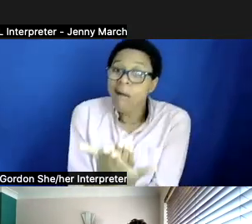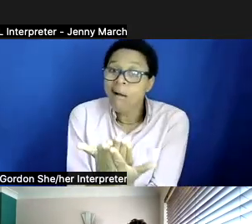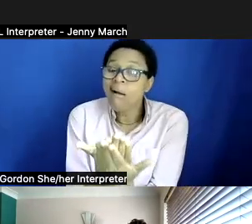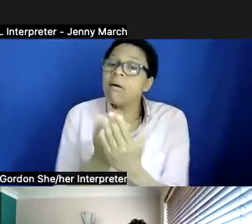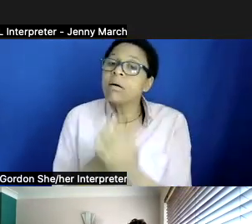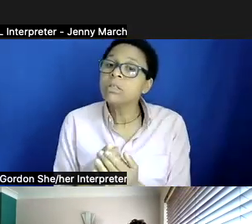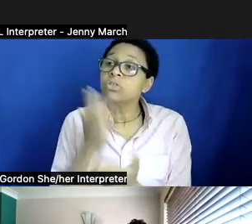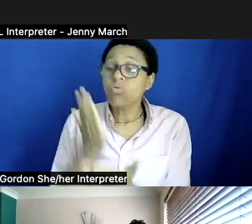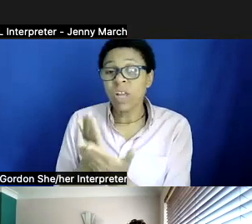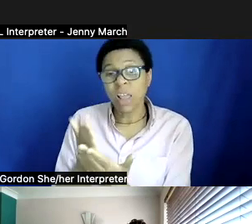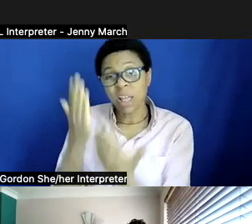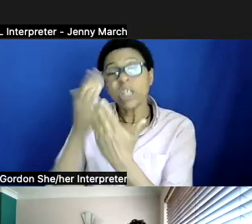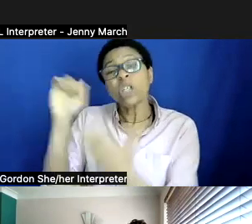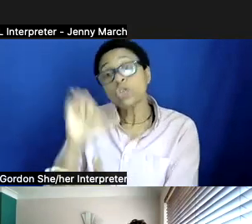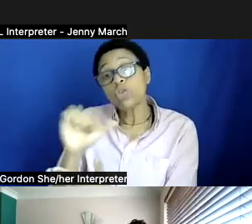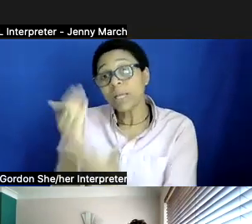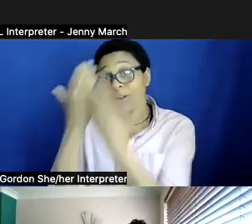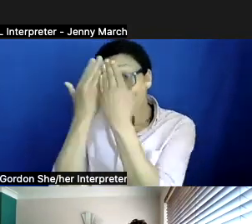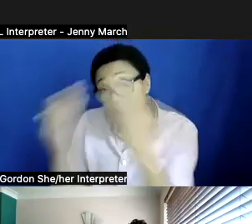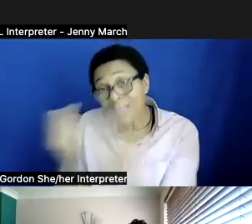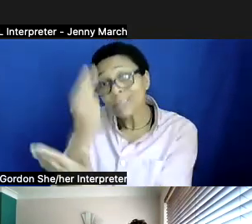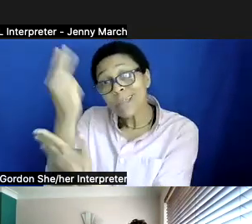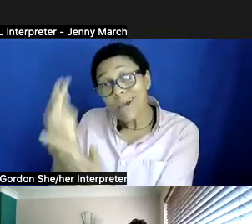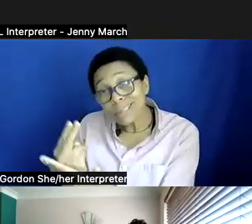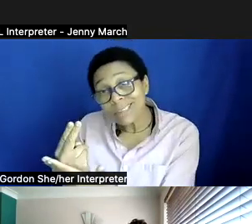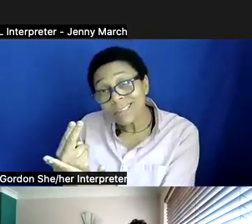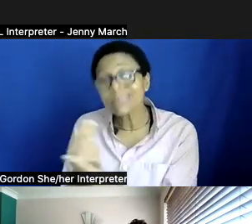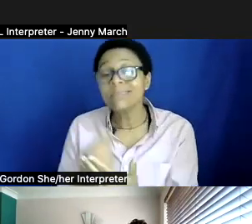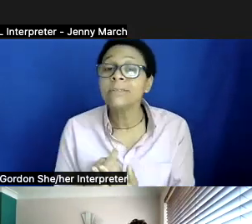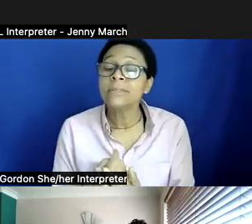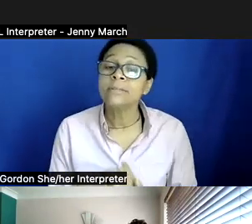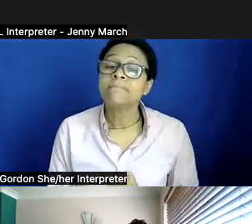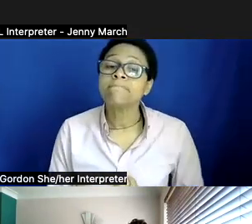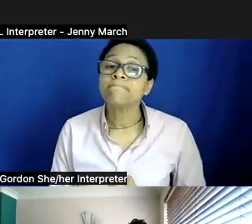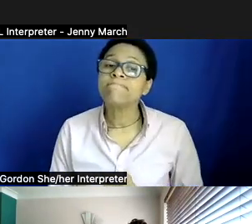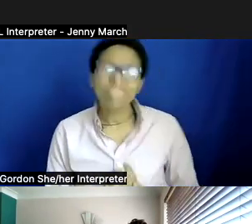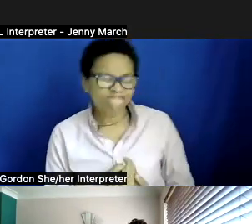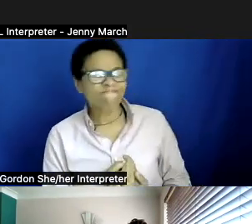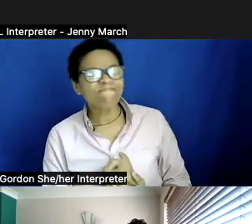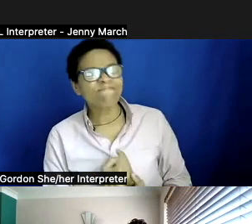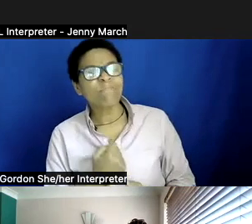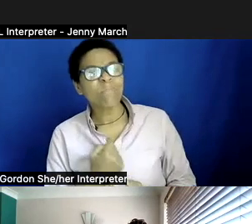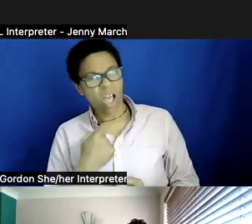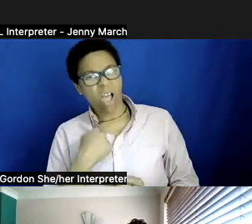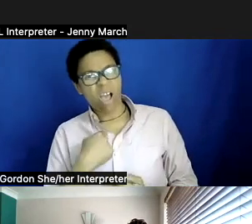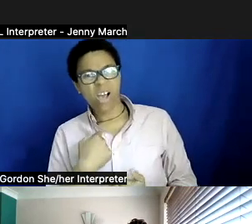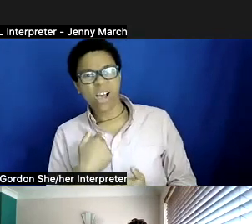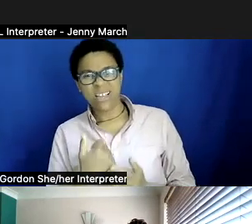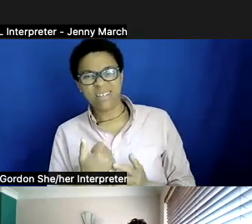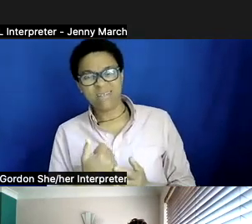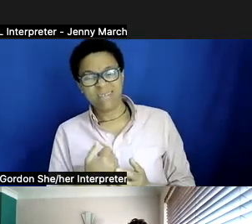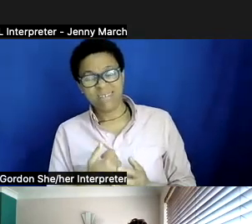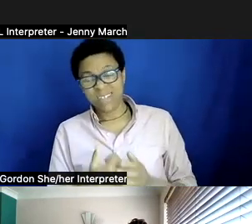as well. Yeah. And I think some of the things that came out of reading the dissertation, I think I stupidly read the dissertation on the train and